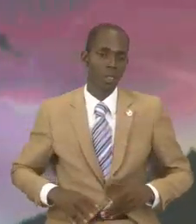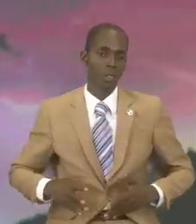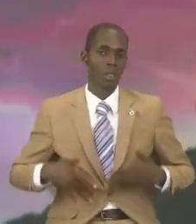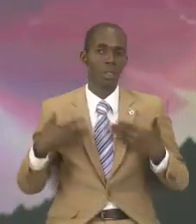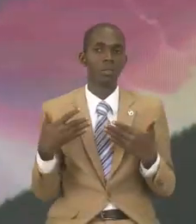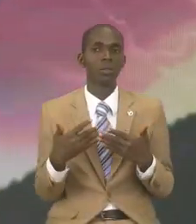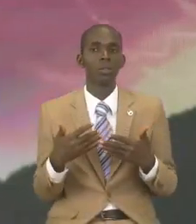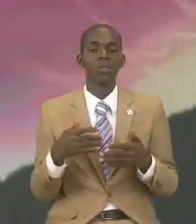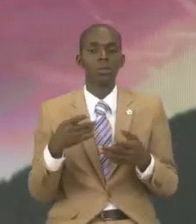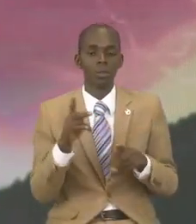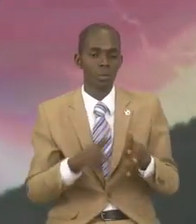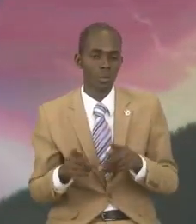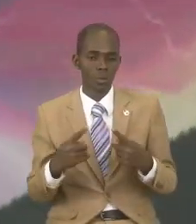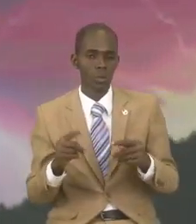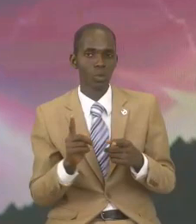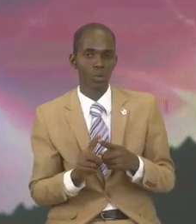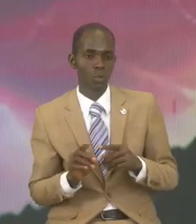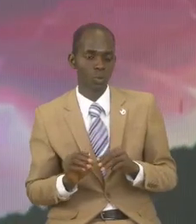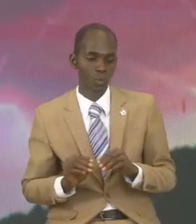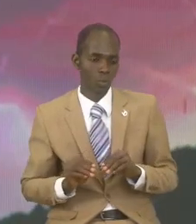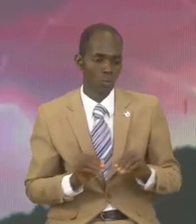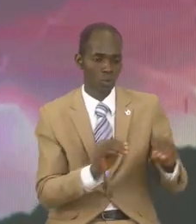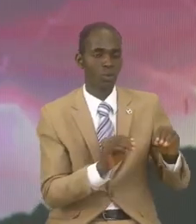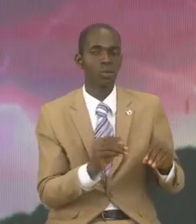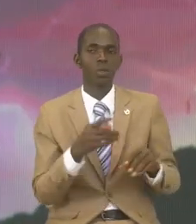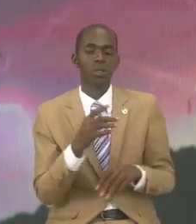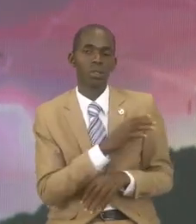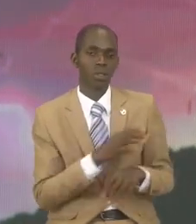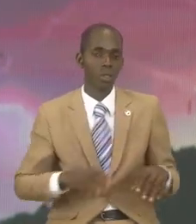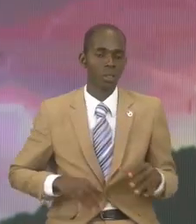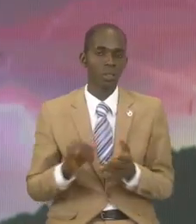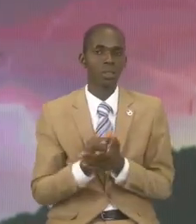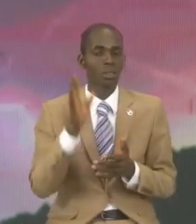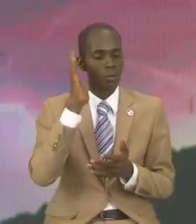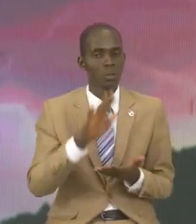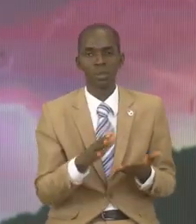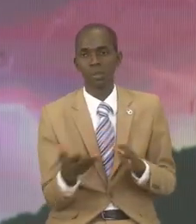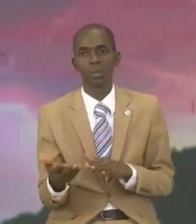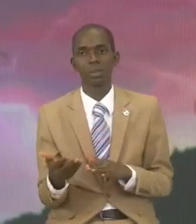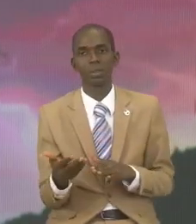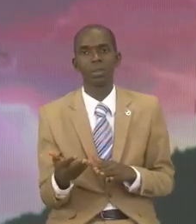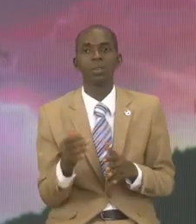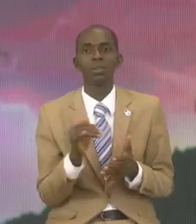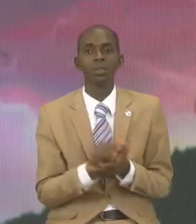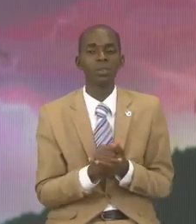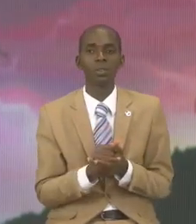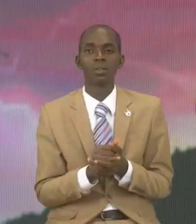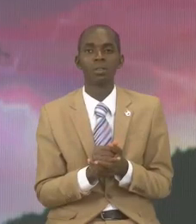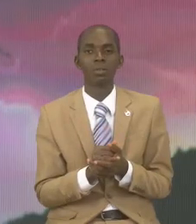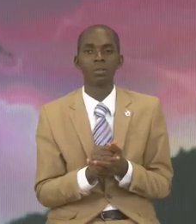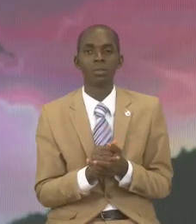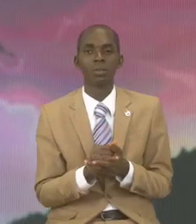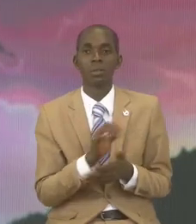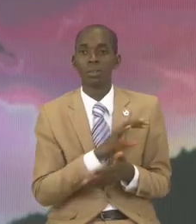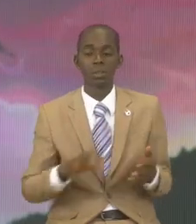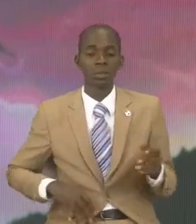to push him over the cliff that he would die. Just walked across and there